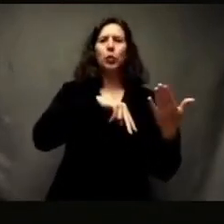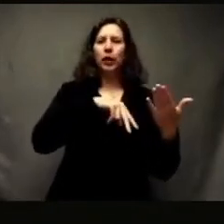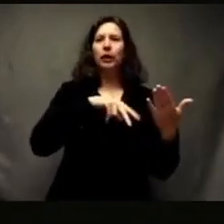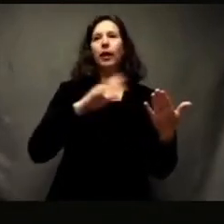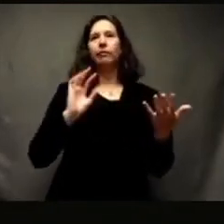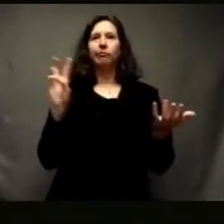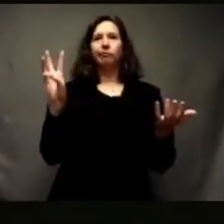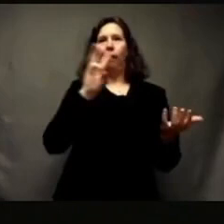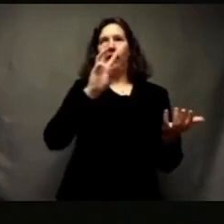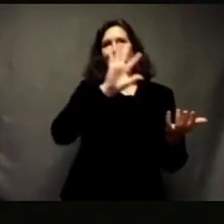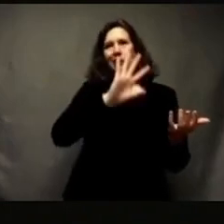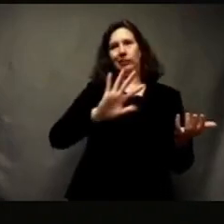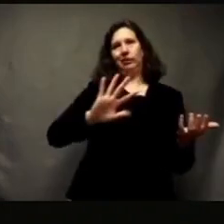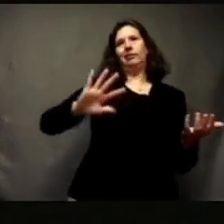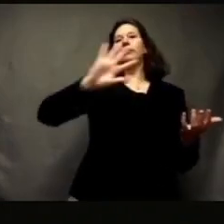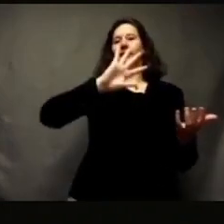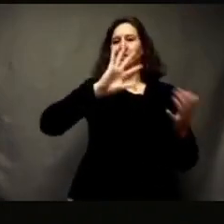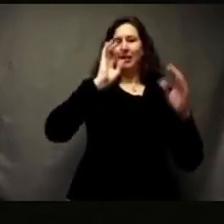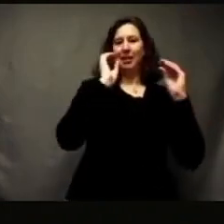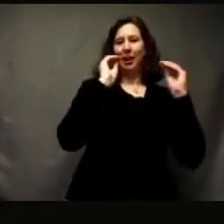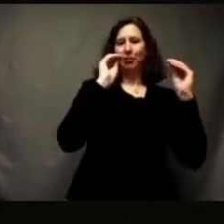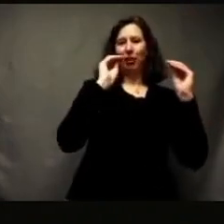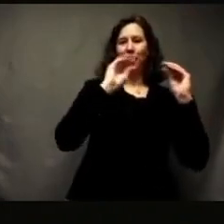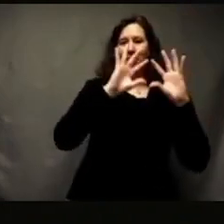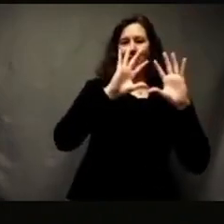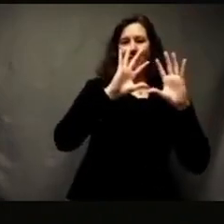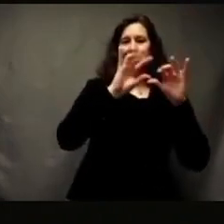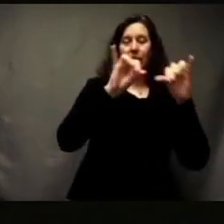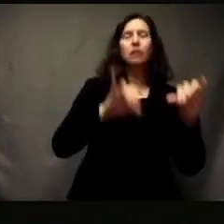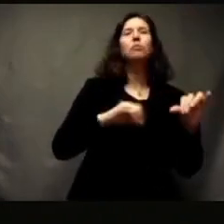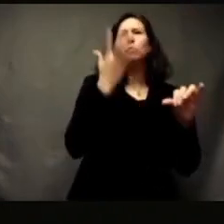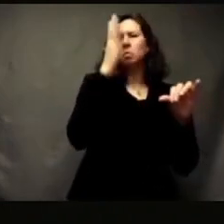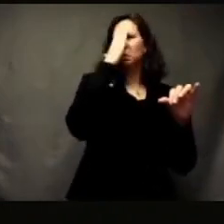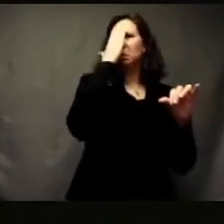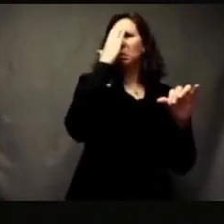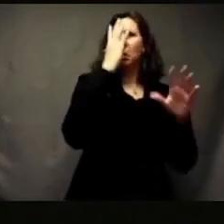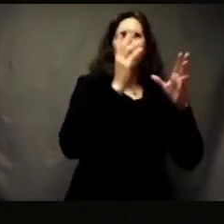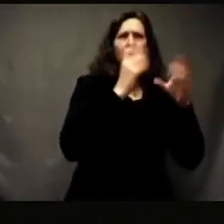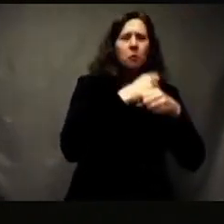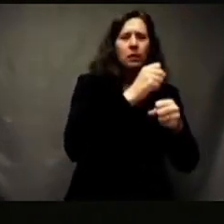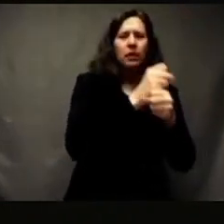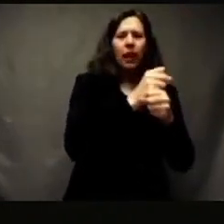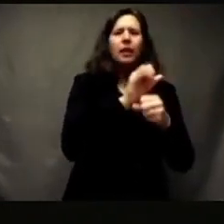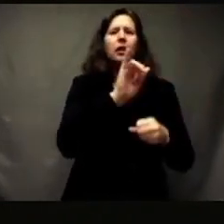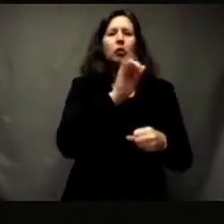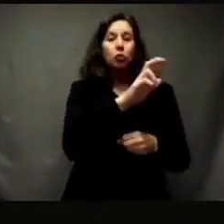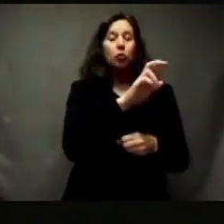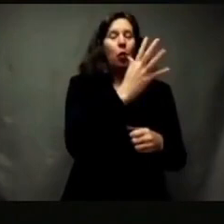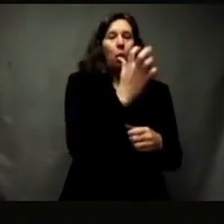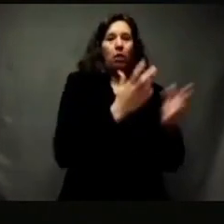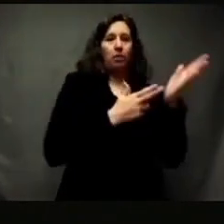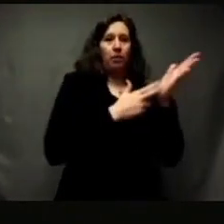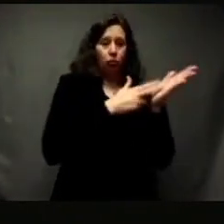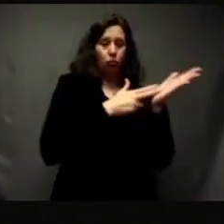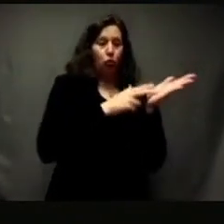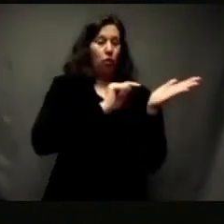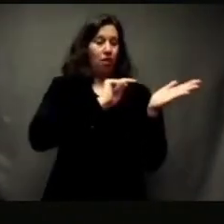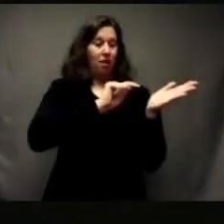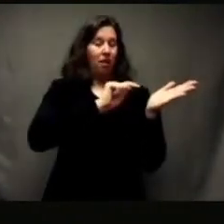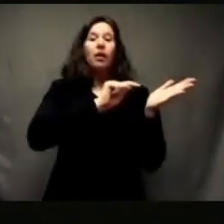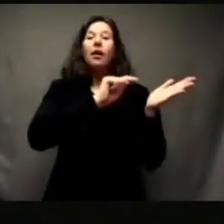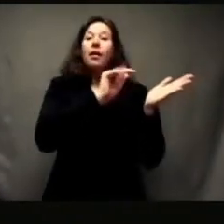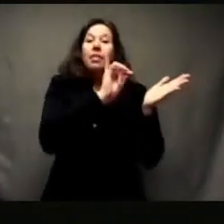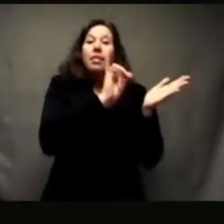Western education system. So we were very cognizant of that when creating Scratch Junior and wanted to make sure that we were putting